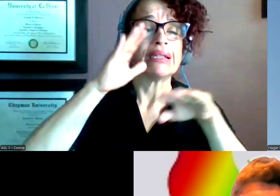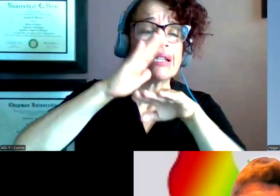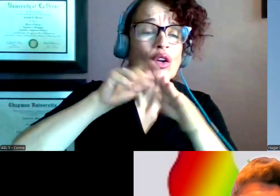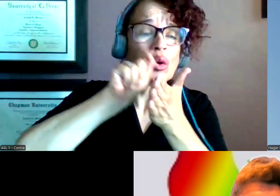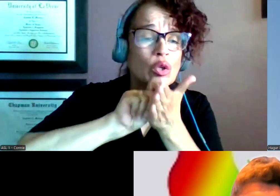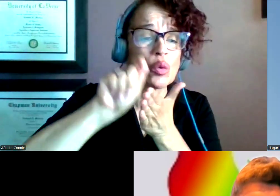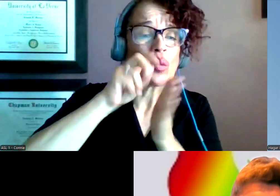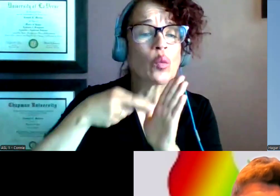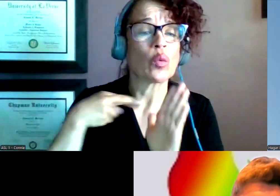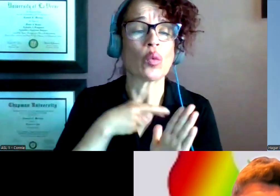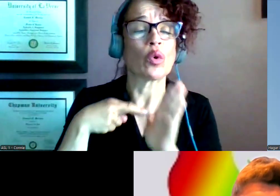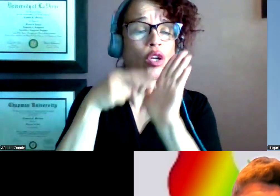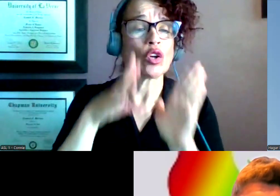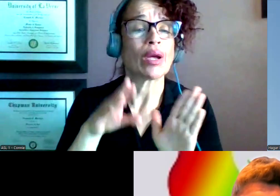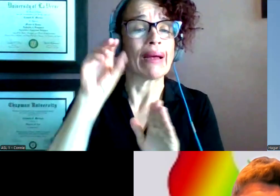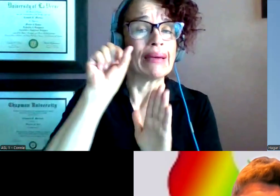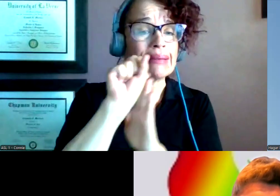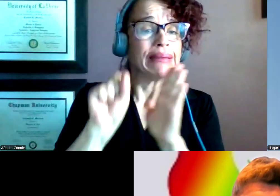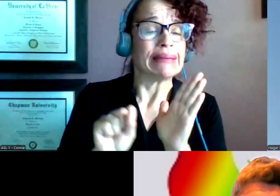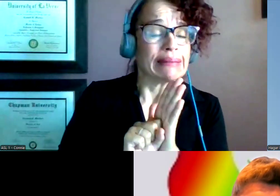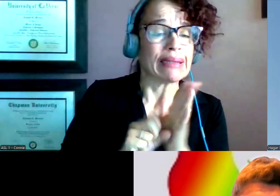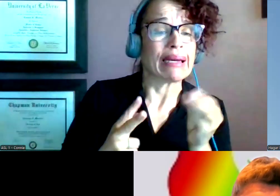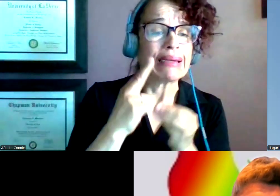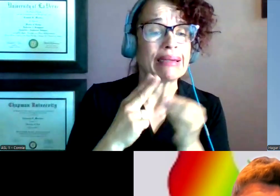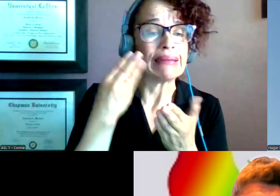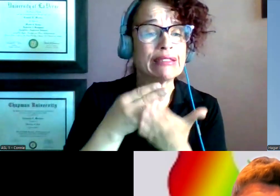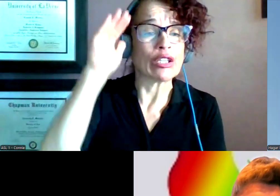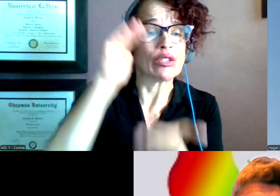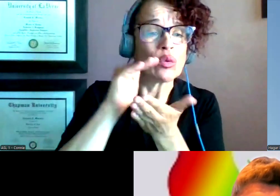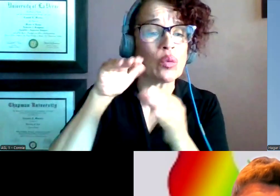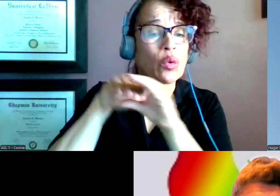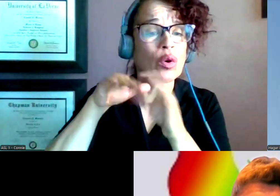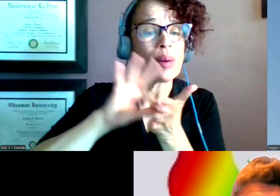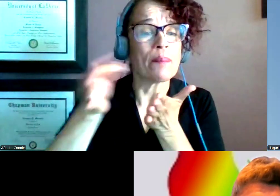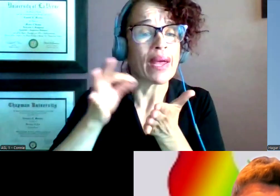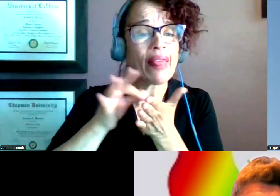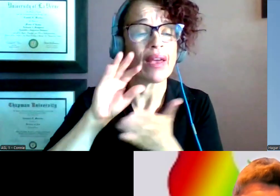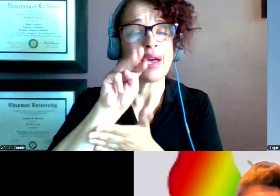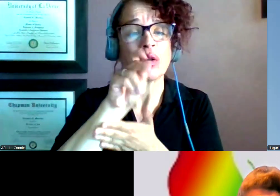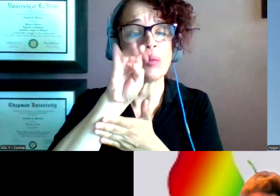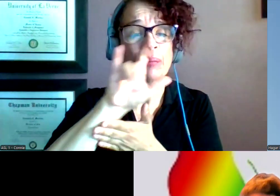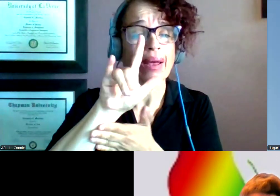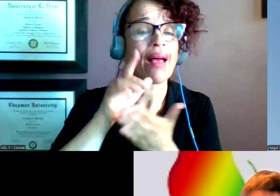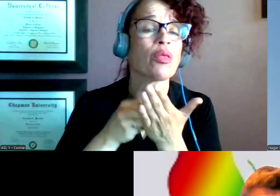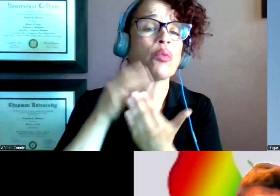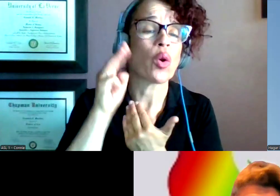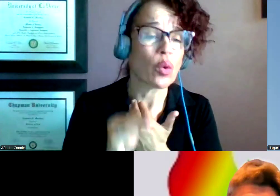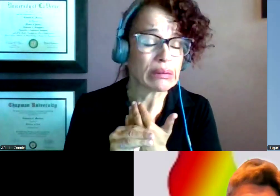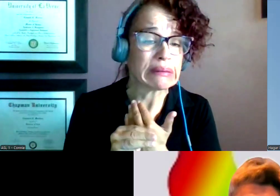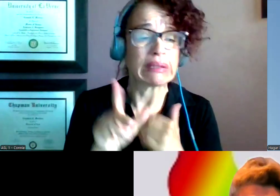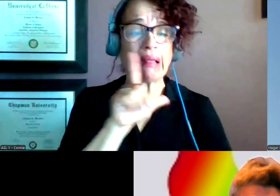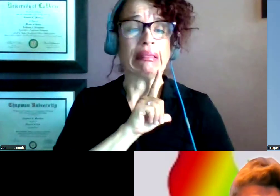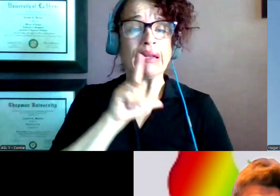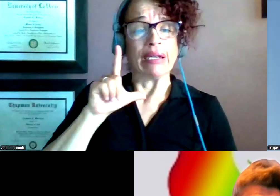writing representatives in the state legislature to oppose cuts that would reduce access to Medi-Cal and Medi-Cal programs. And the